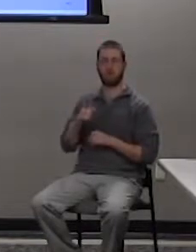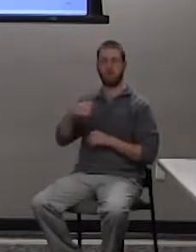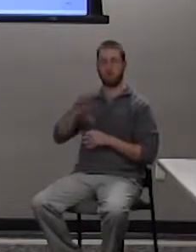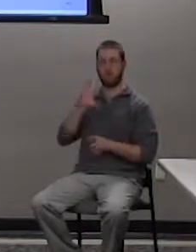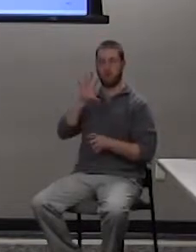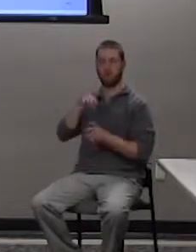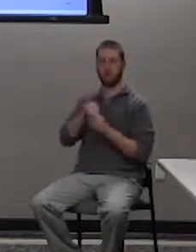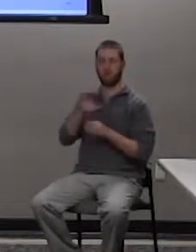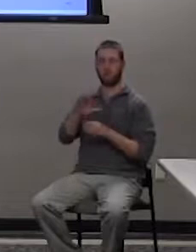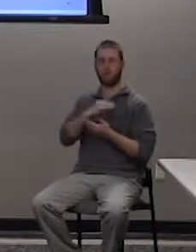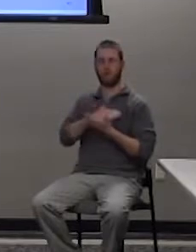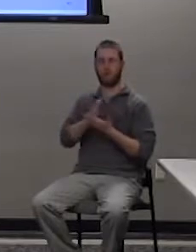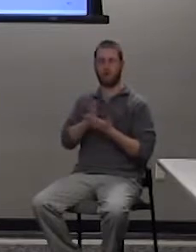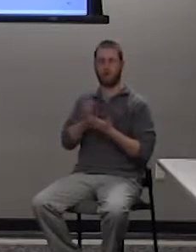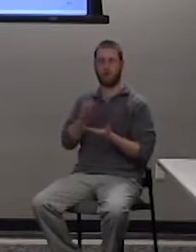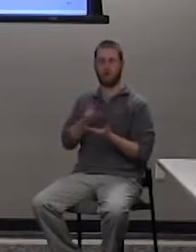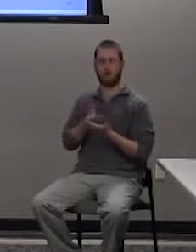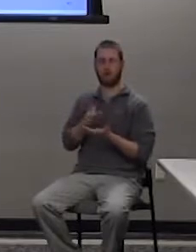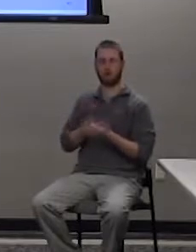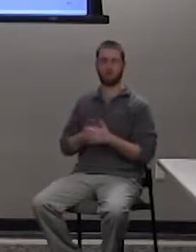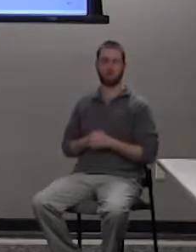that into your fiscal planning.